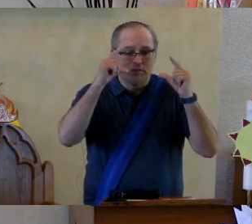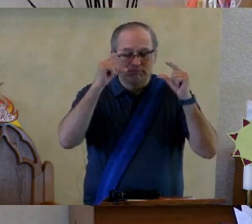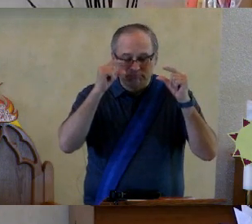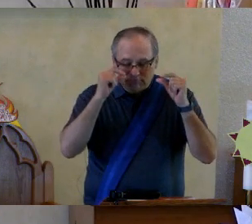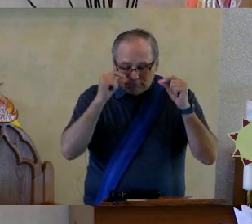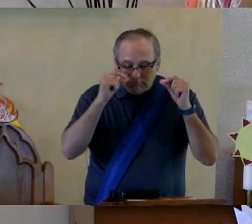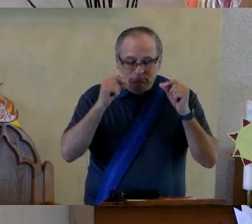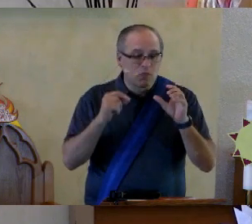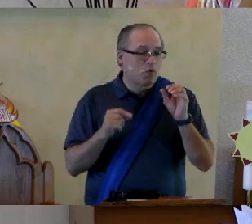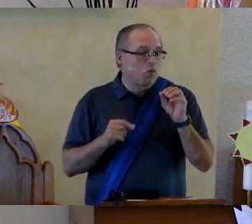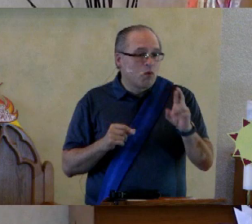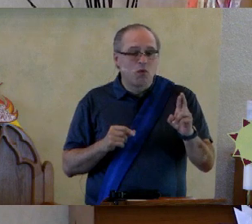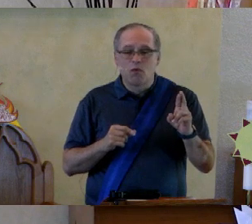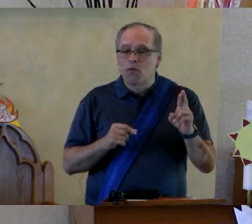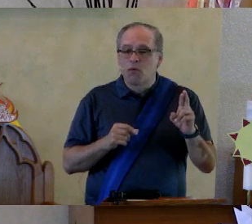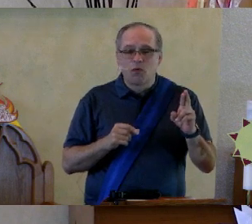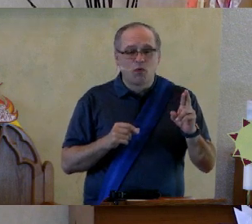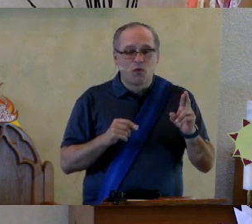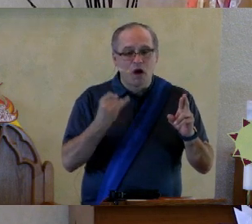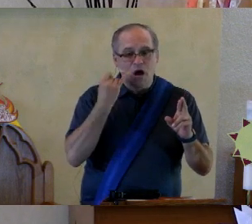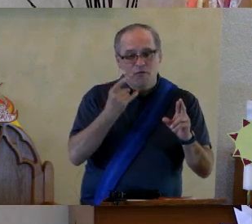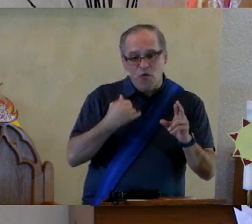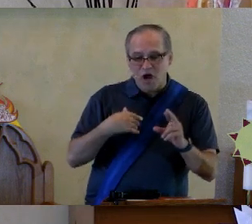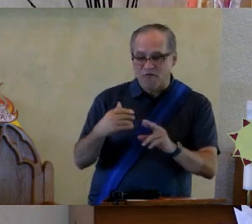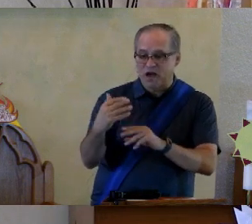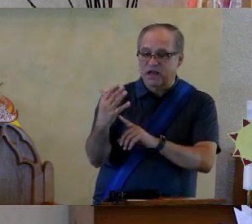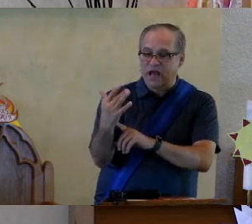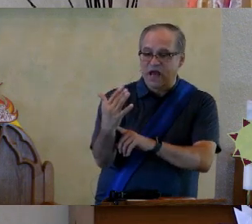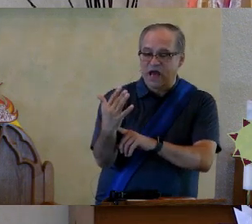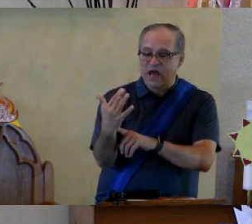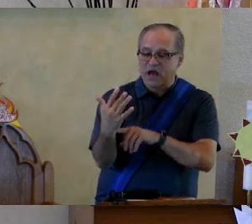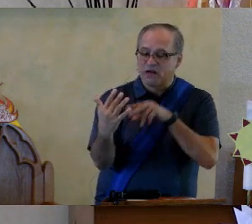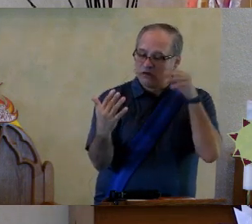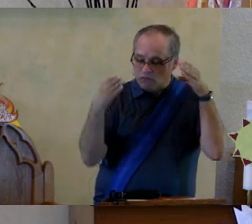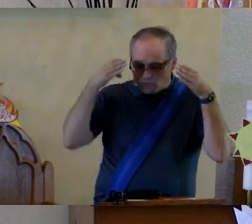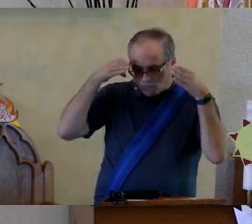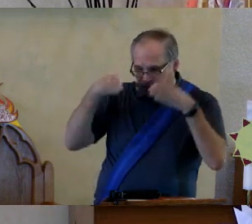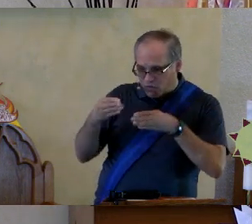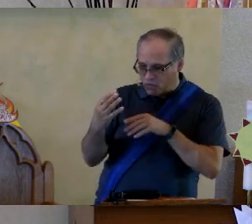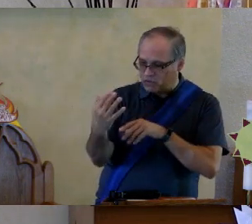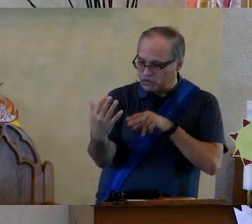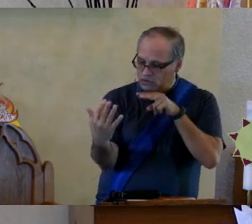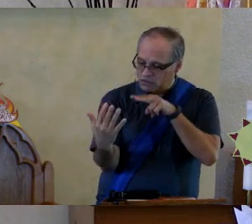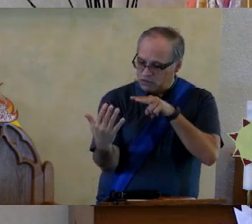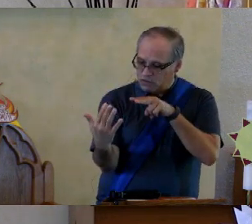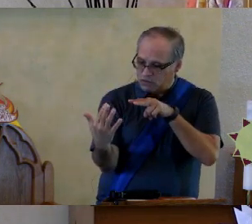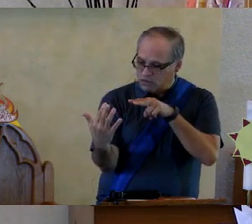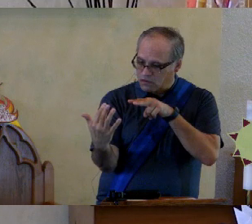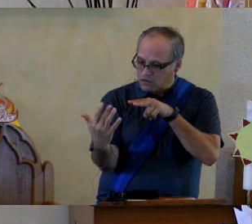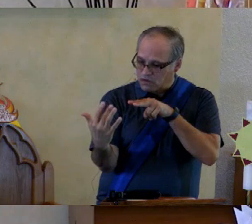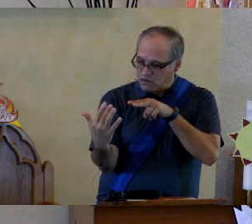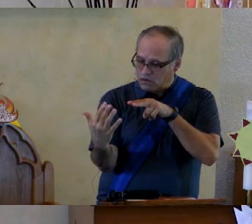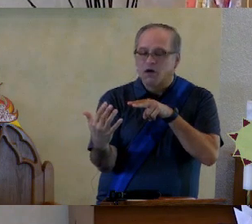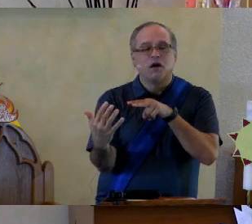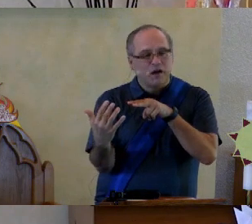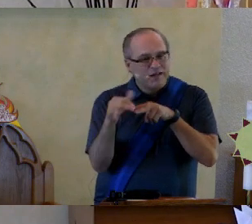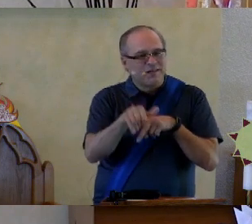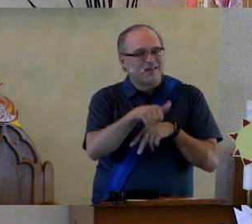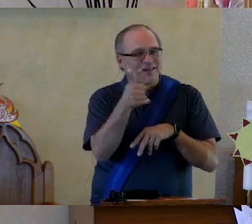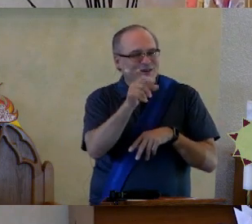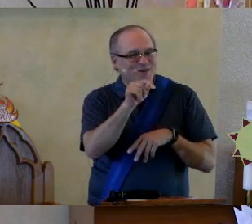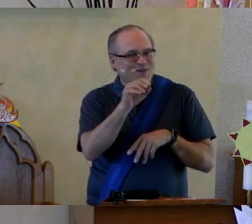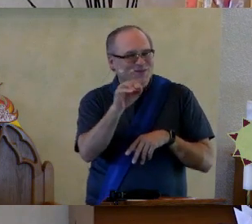Or you could focus on the flame of your candle. Sometimes that's a helpful tool to bring you back together,